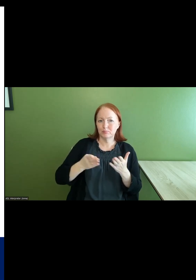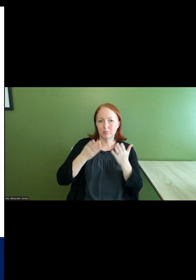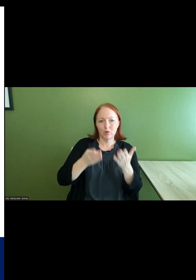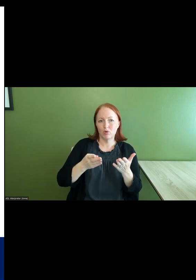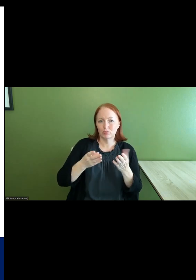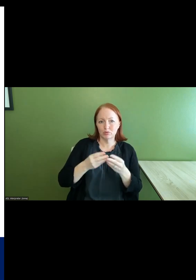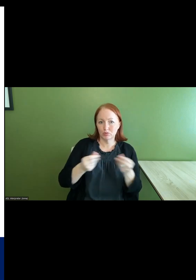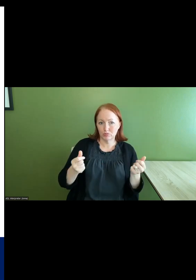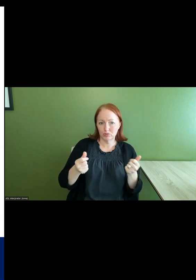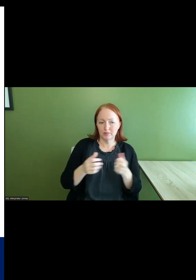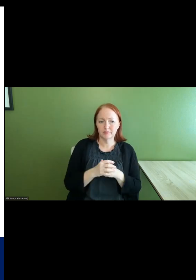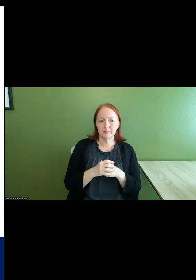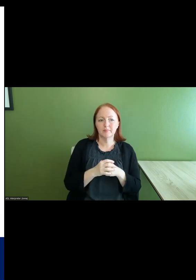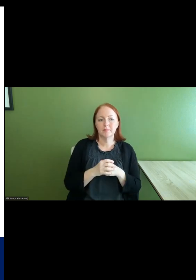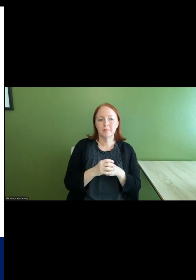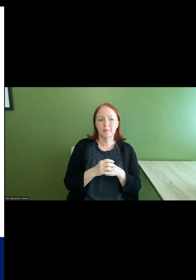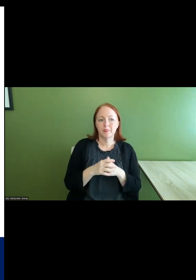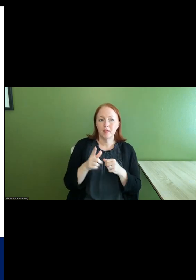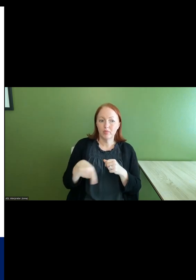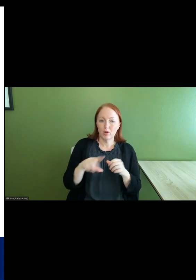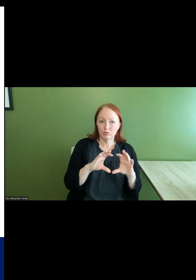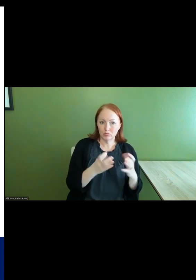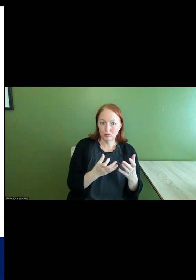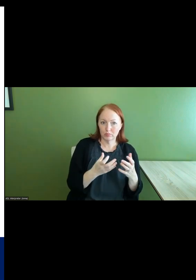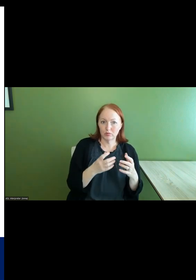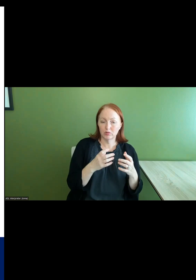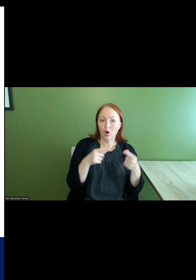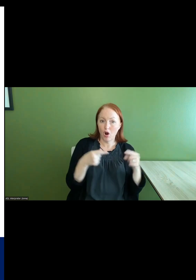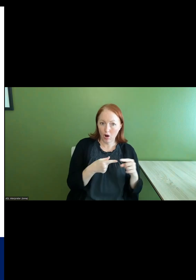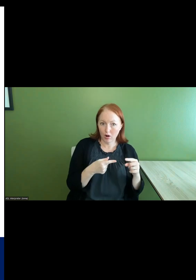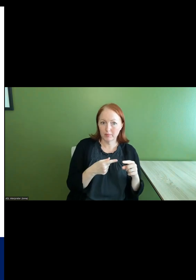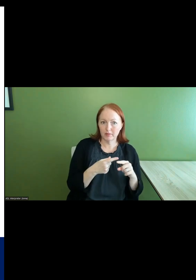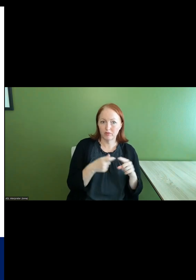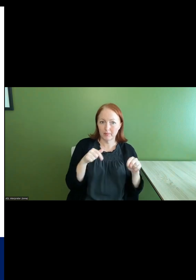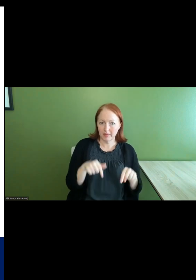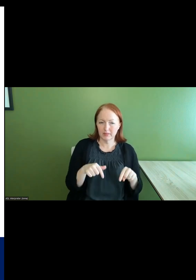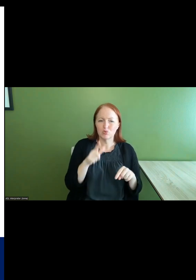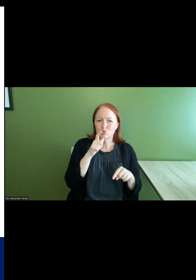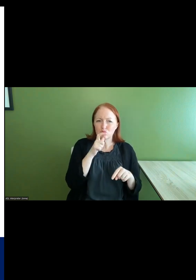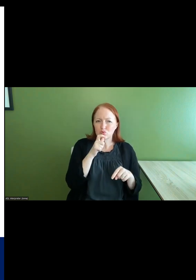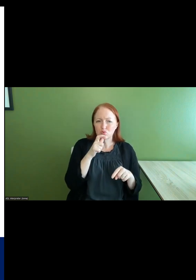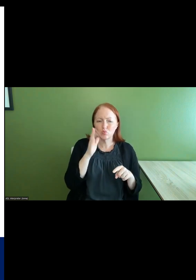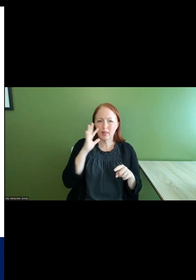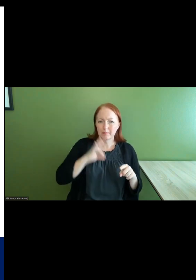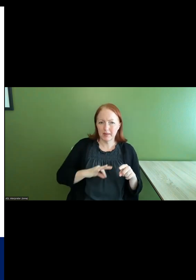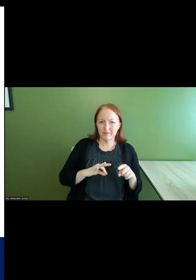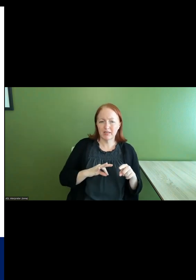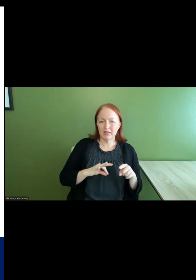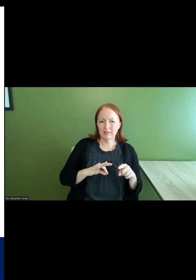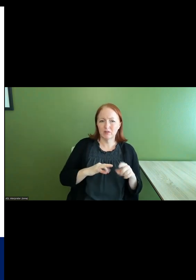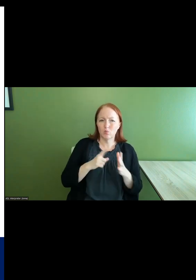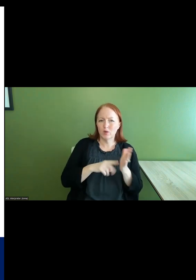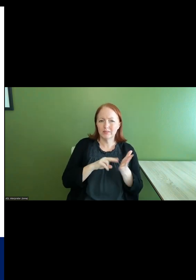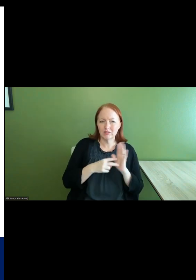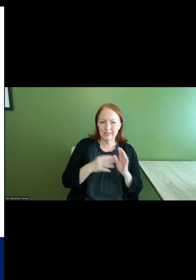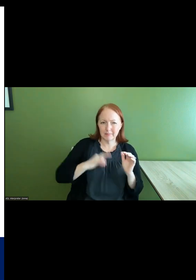proposed solution, and are those groups harmed? So who is the intended beneficiary of